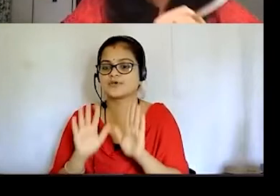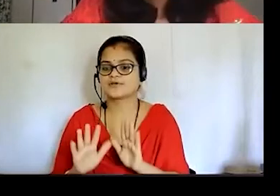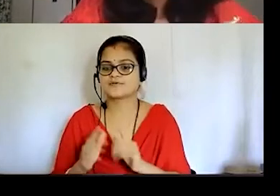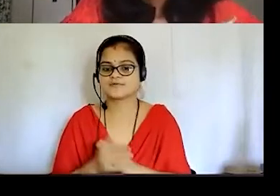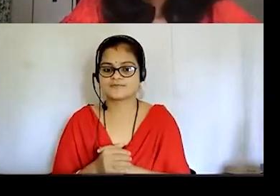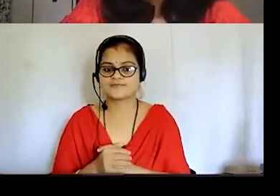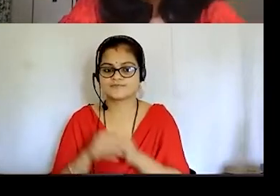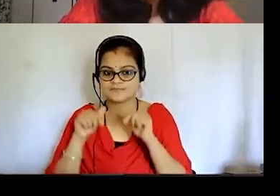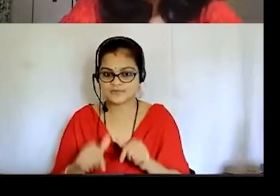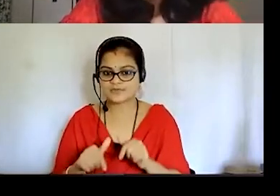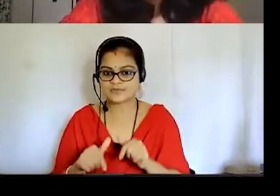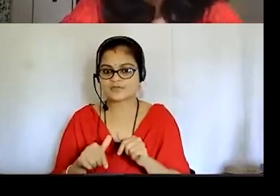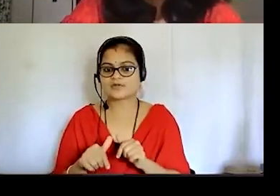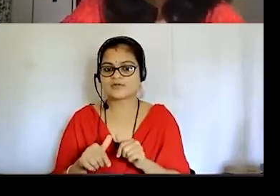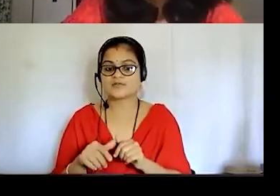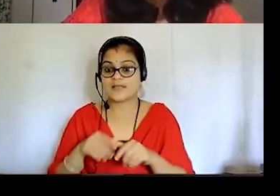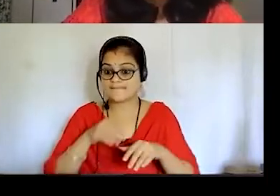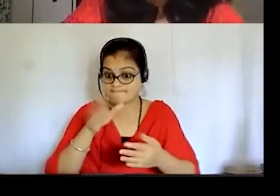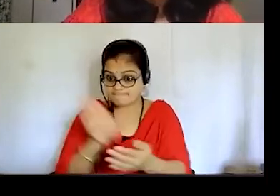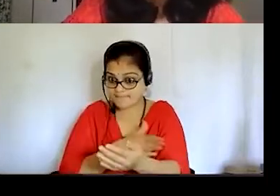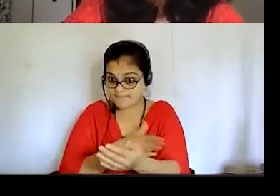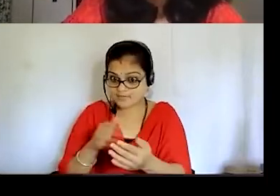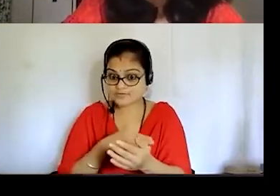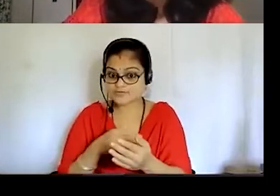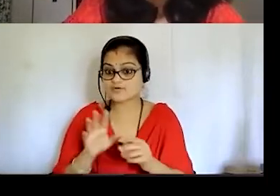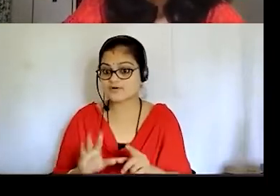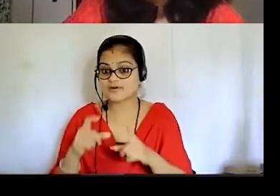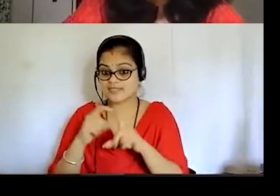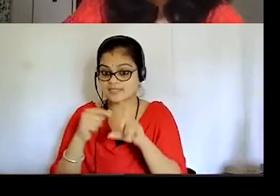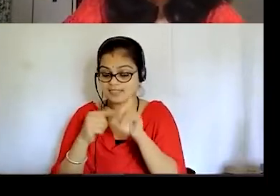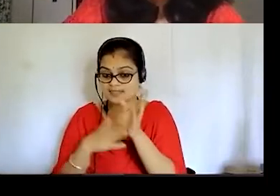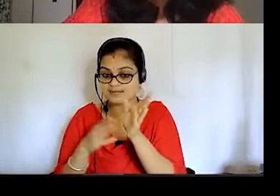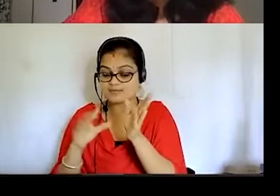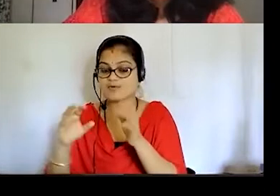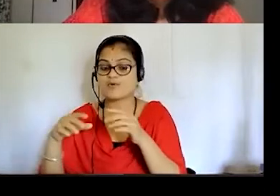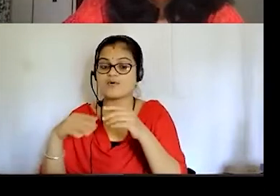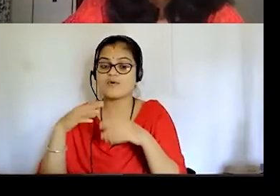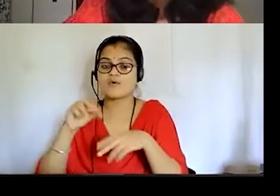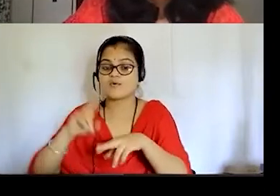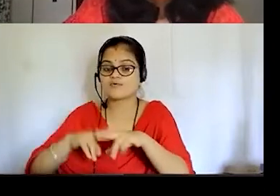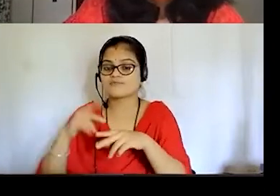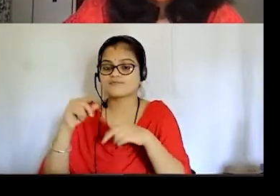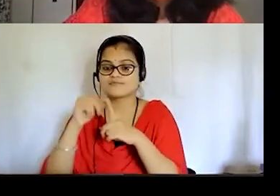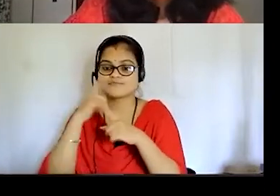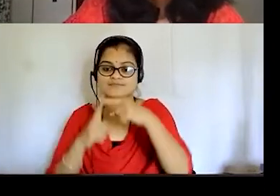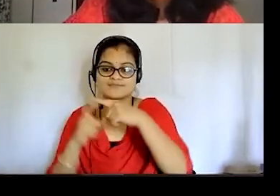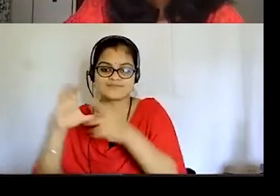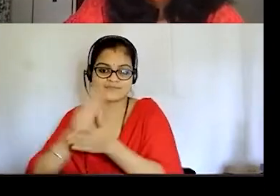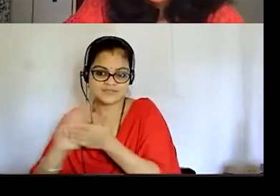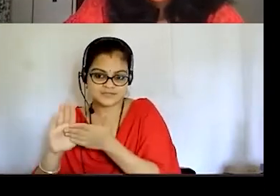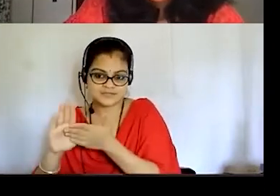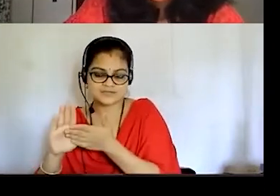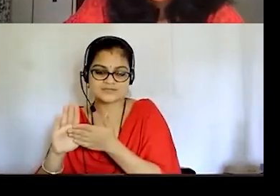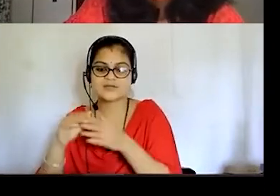Let's take a look at a musical demonstration of the pitch palette. Kavita and Kanishk Seth render